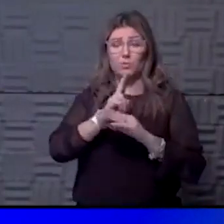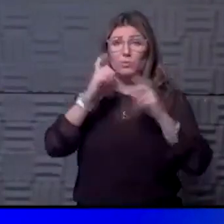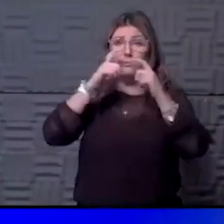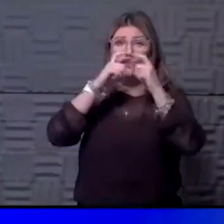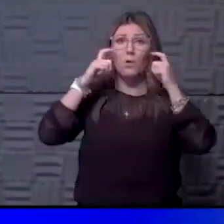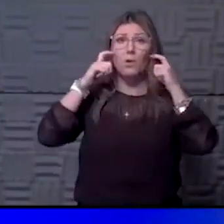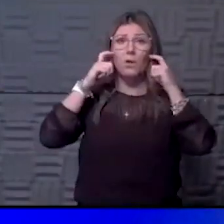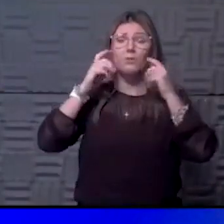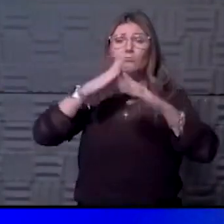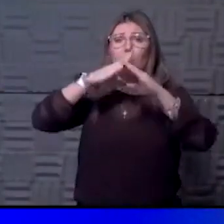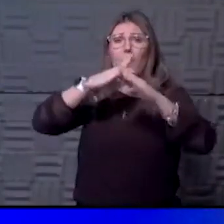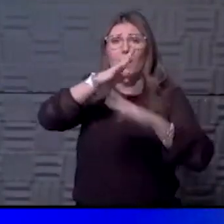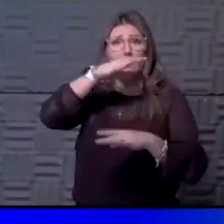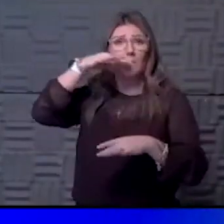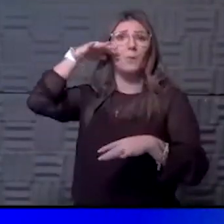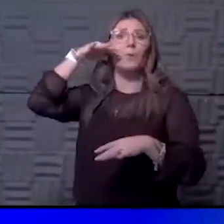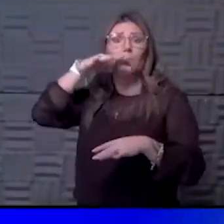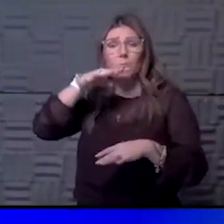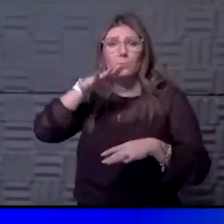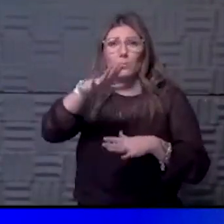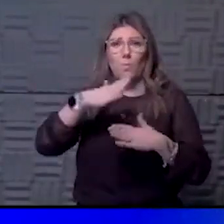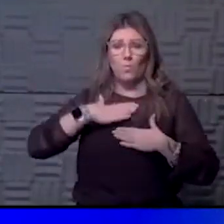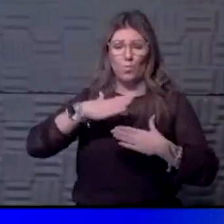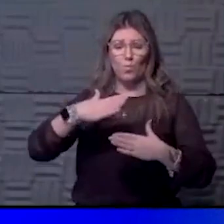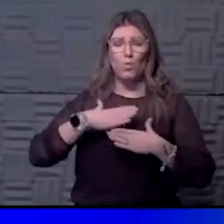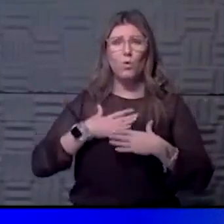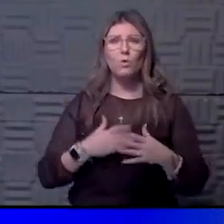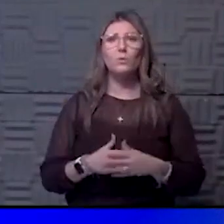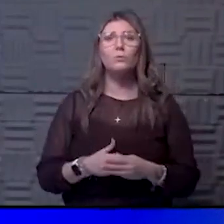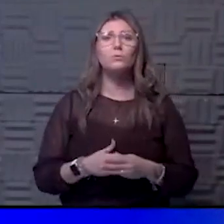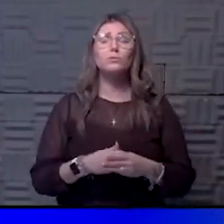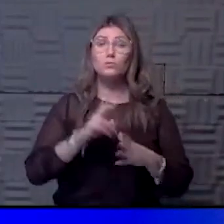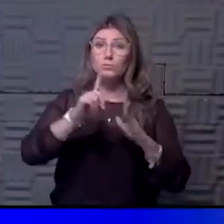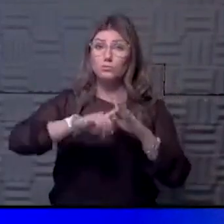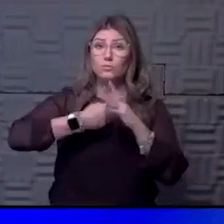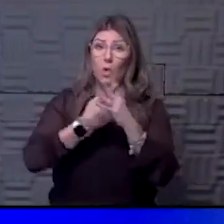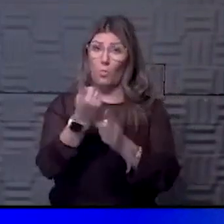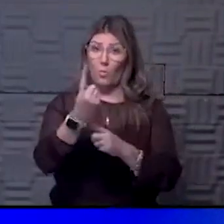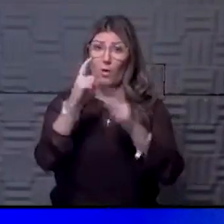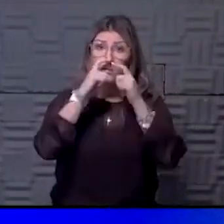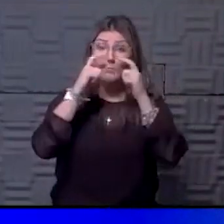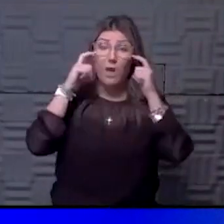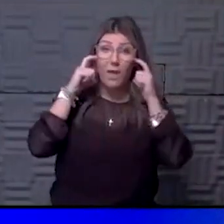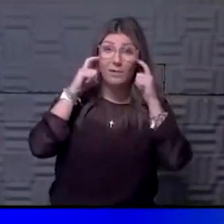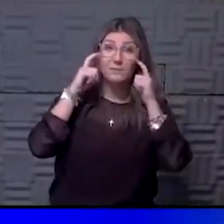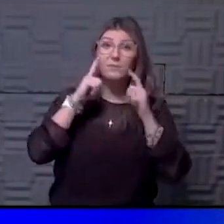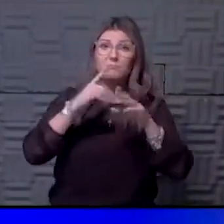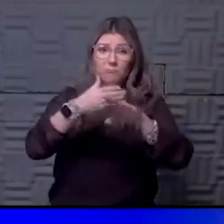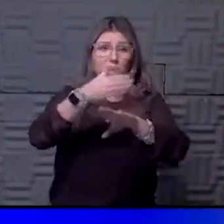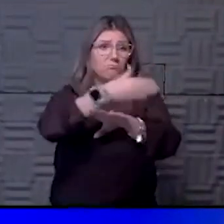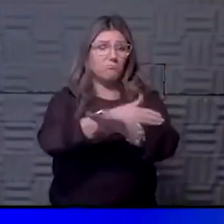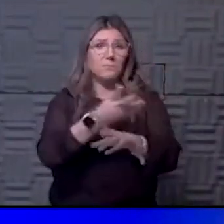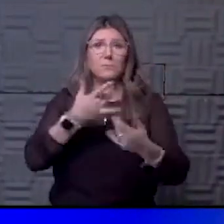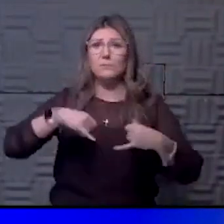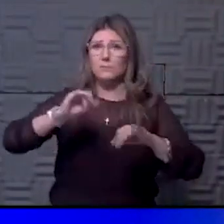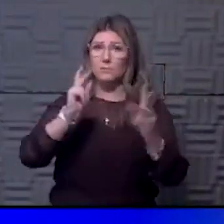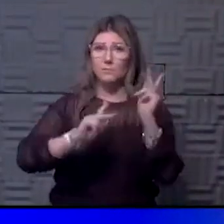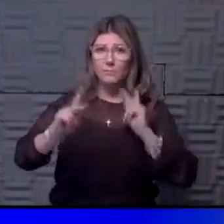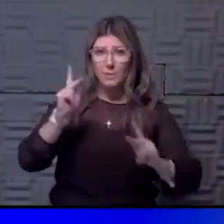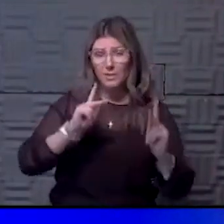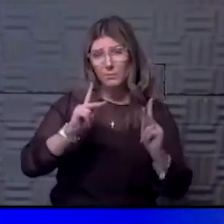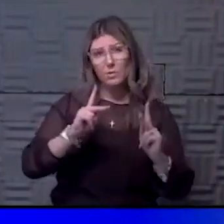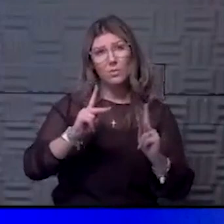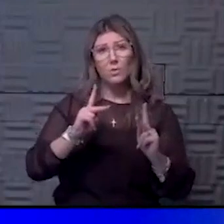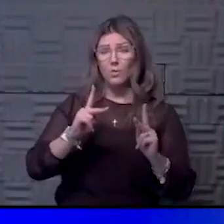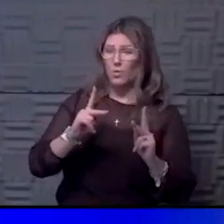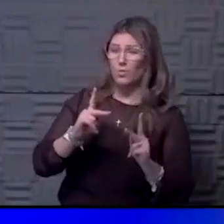their upper respiratory tract. So I think we start with one mask, because although the masking culture has gotten better, there are still some people who are mask deniers and who